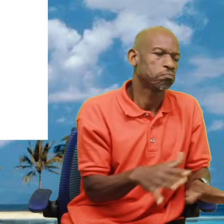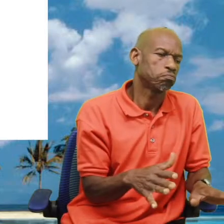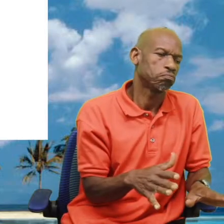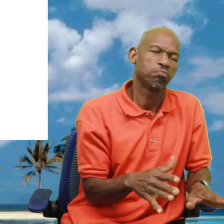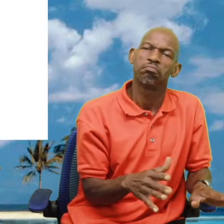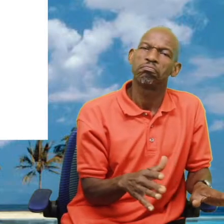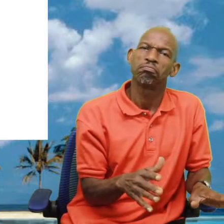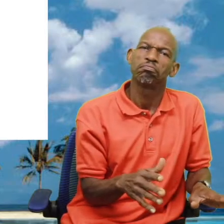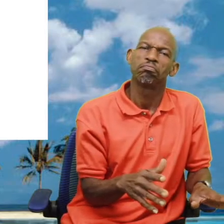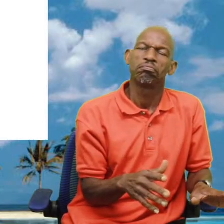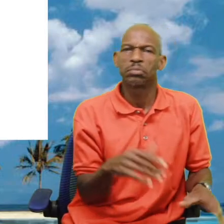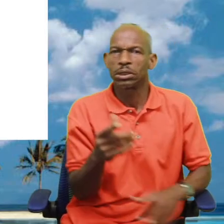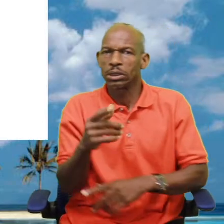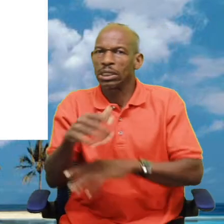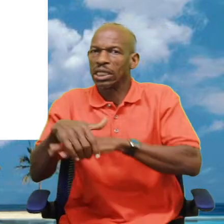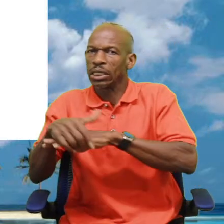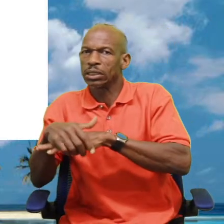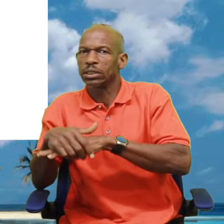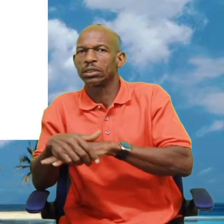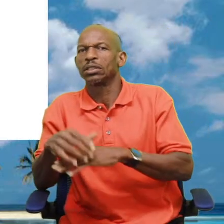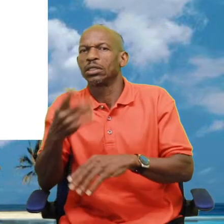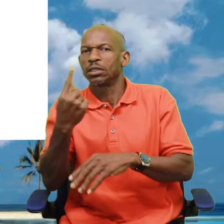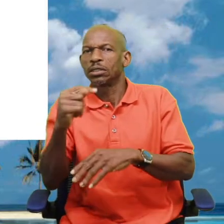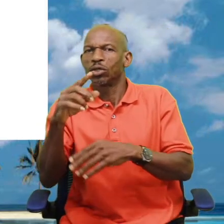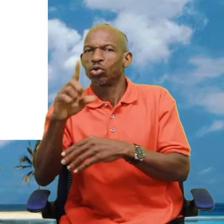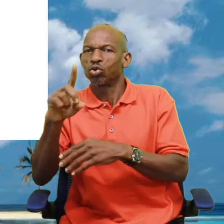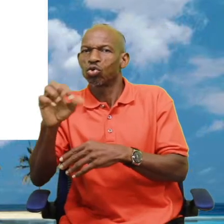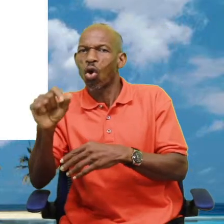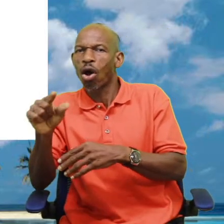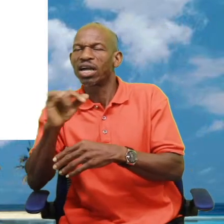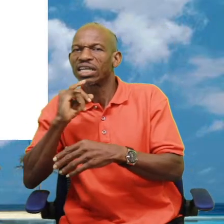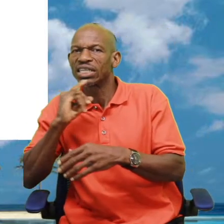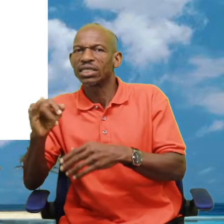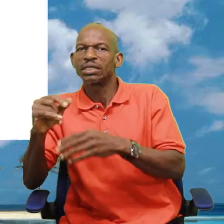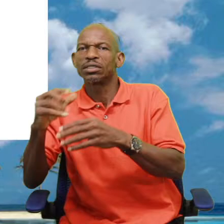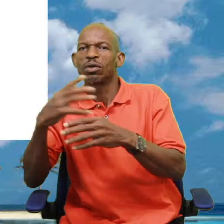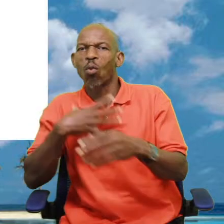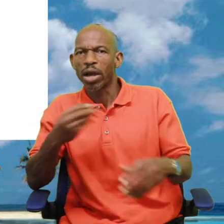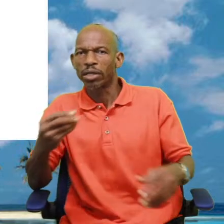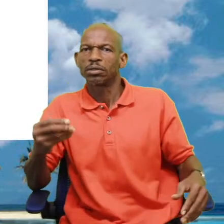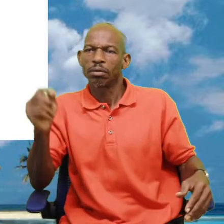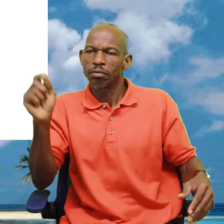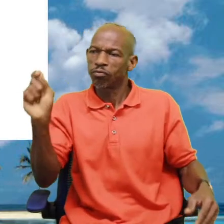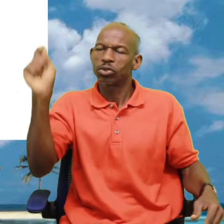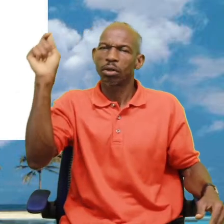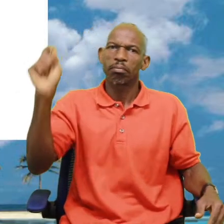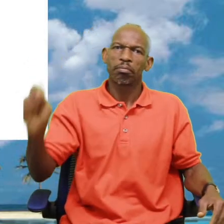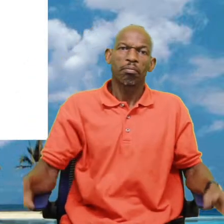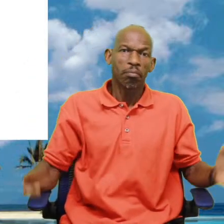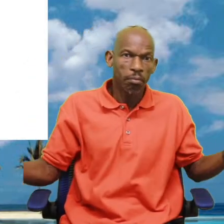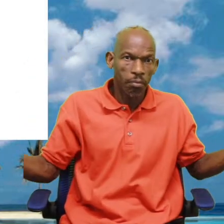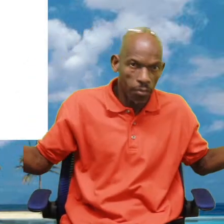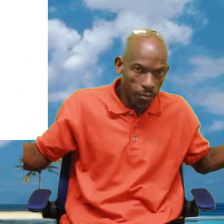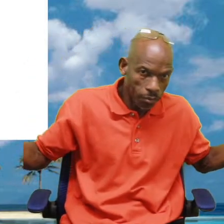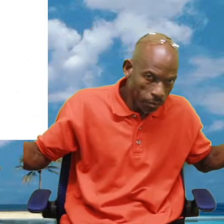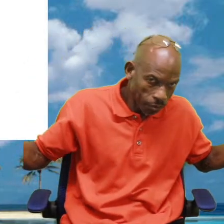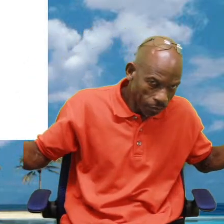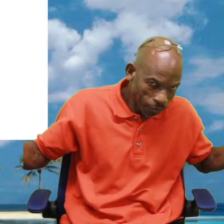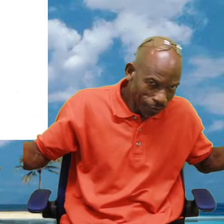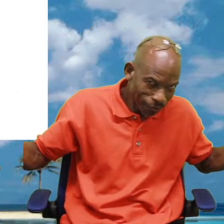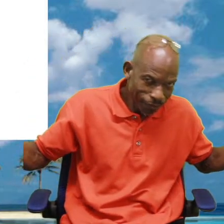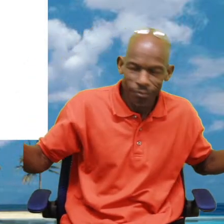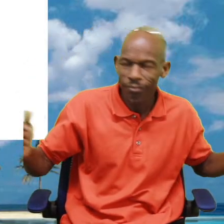is white. So I want to create another sentence. Number 3.